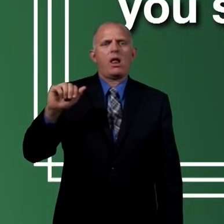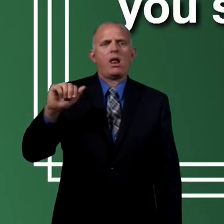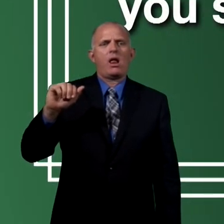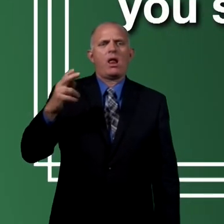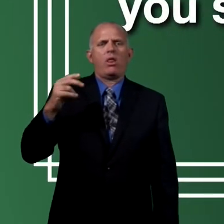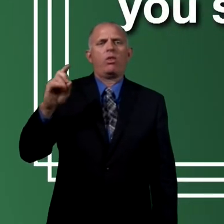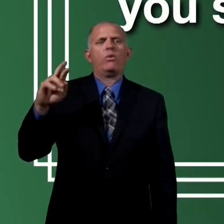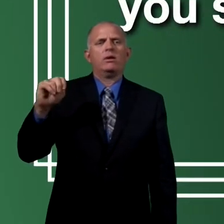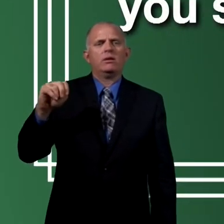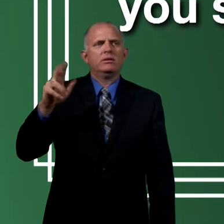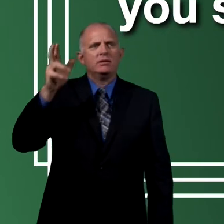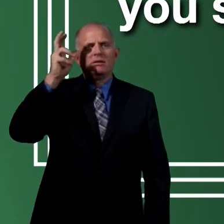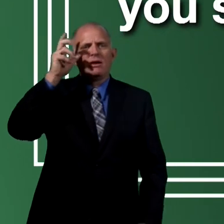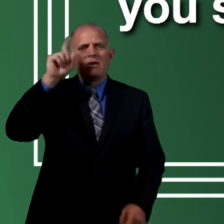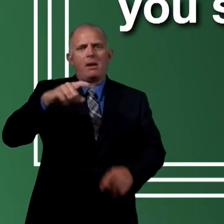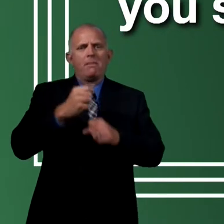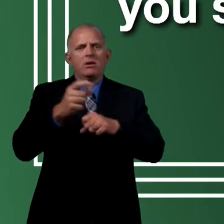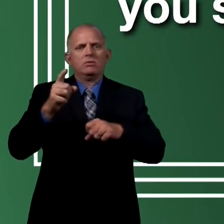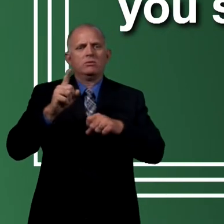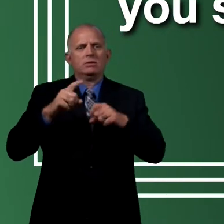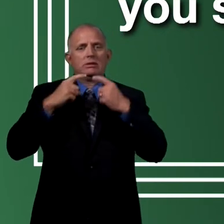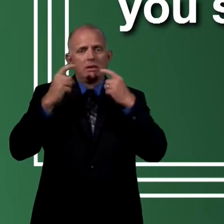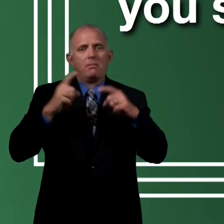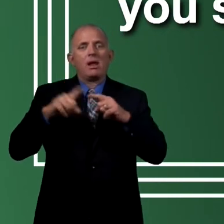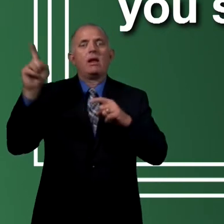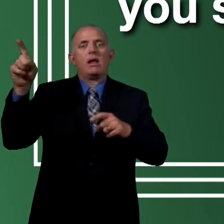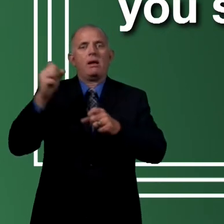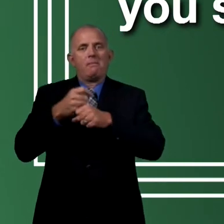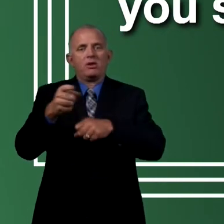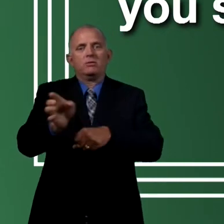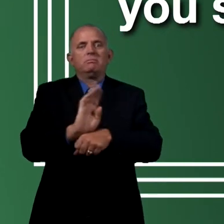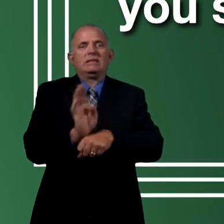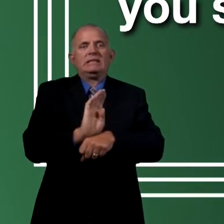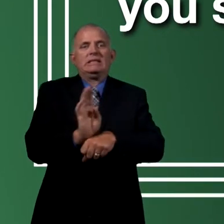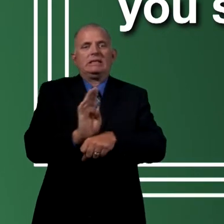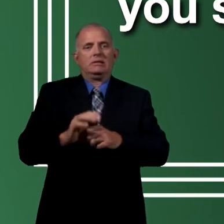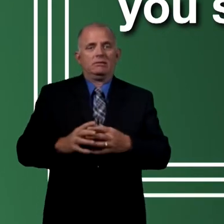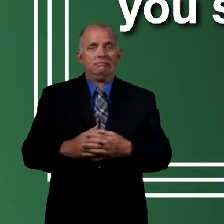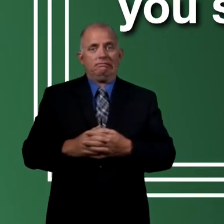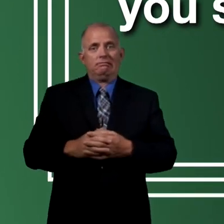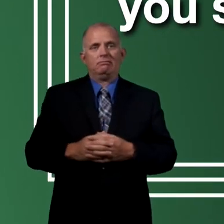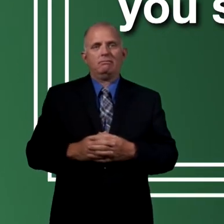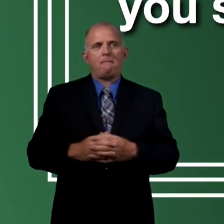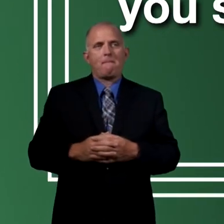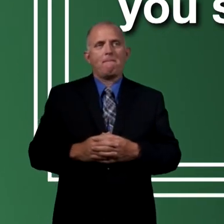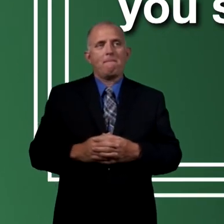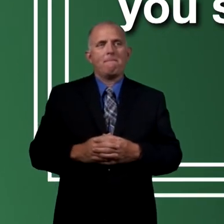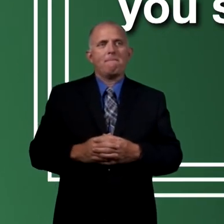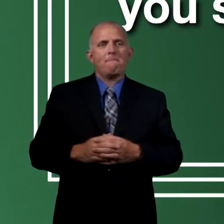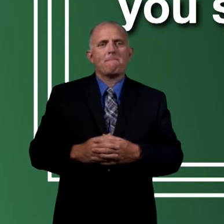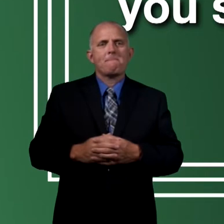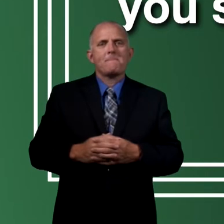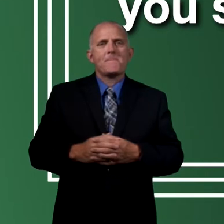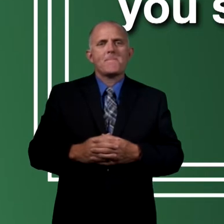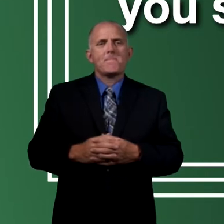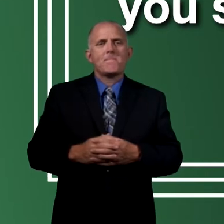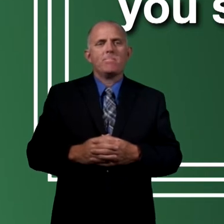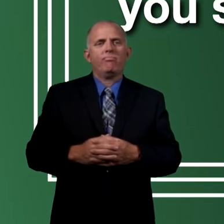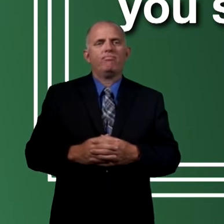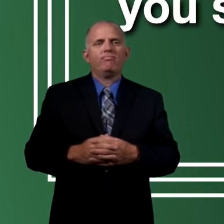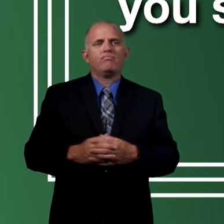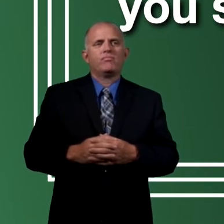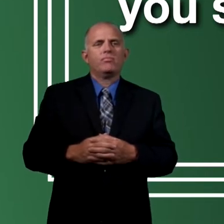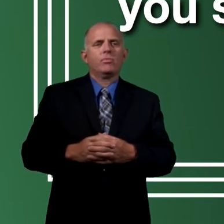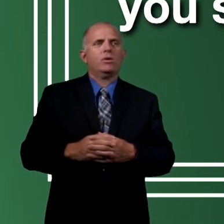busy. The devil can't make you sin, he'll make you busy. Because if you get too